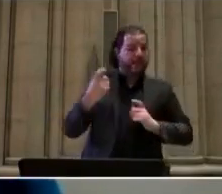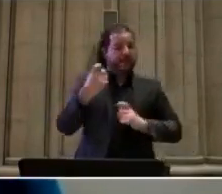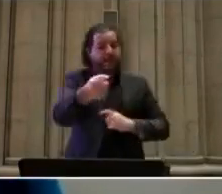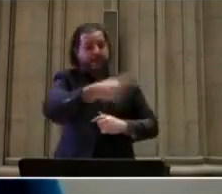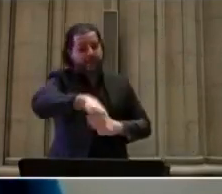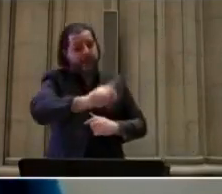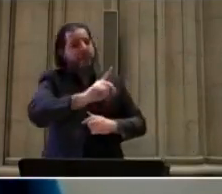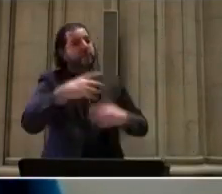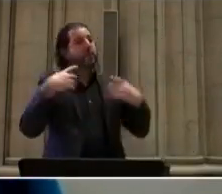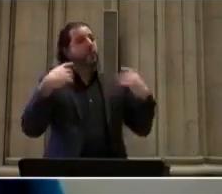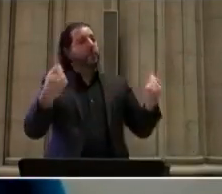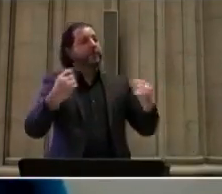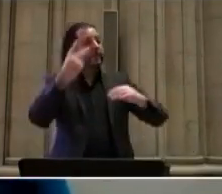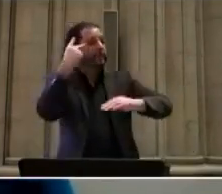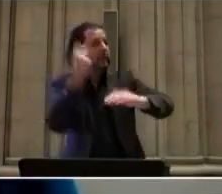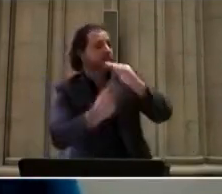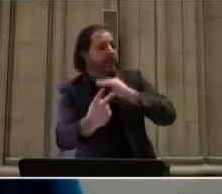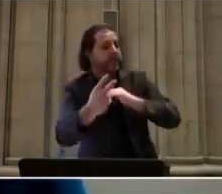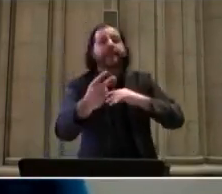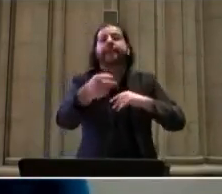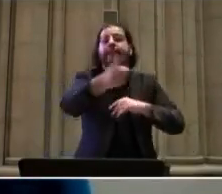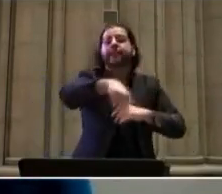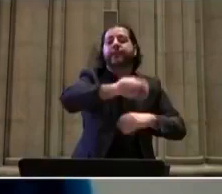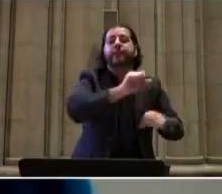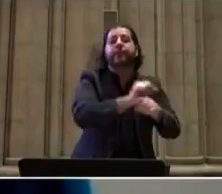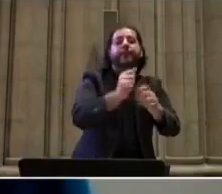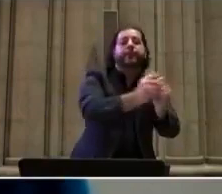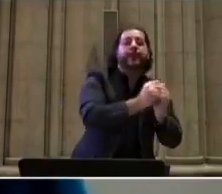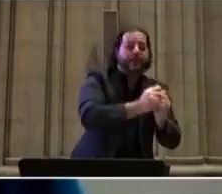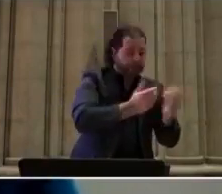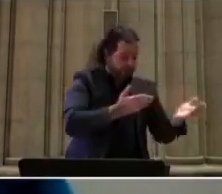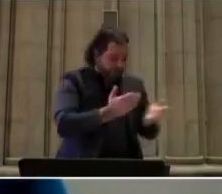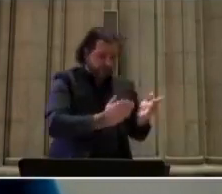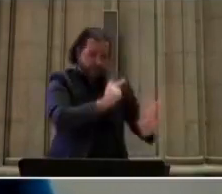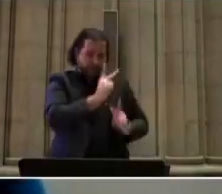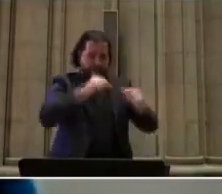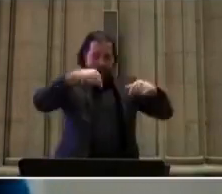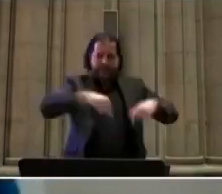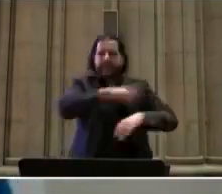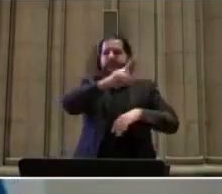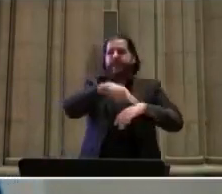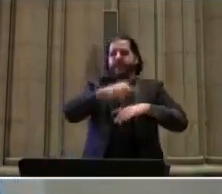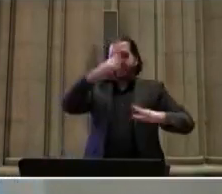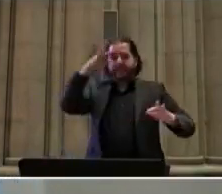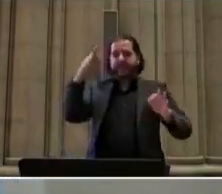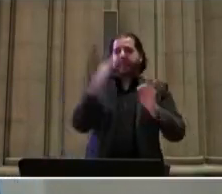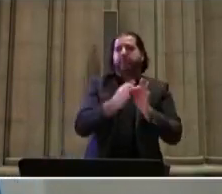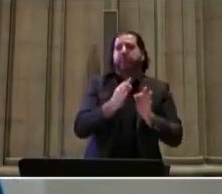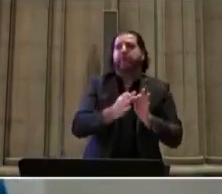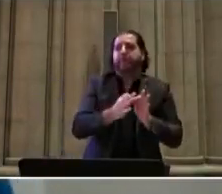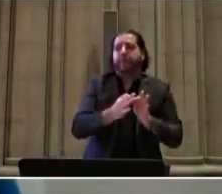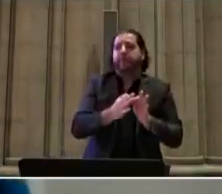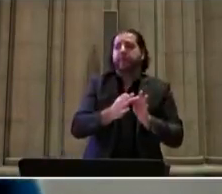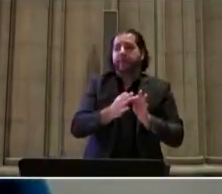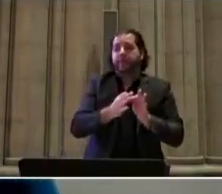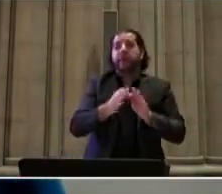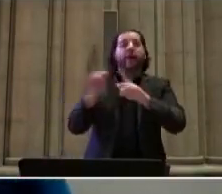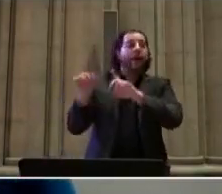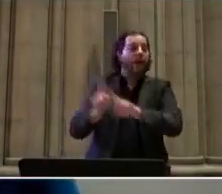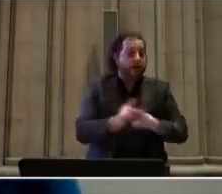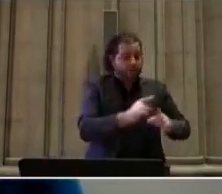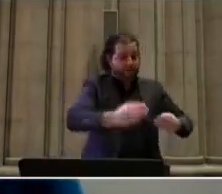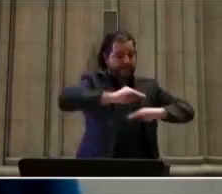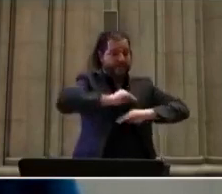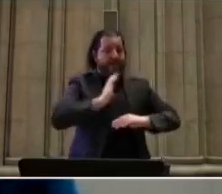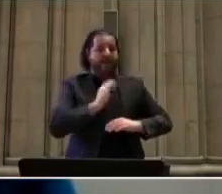and foresight to work together to serve the people of this nation faithfully and to fulfill